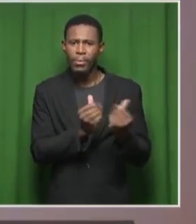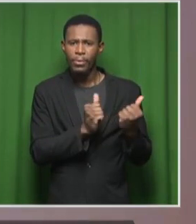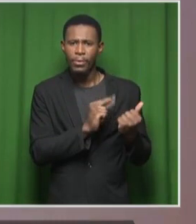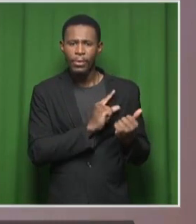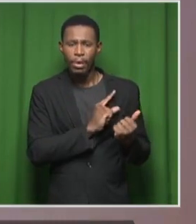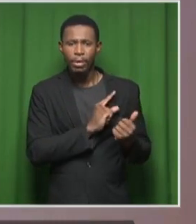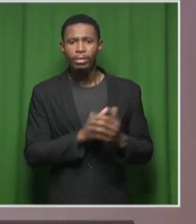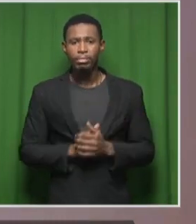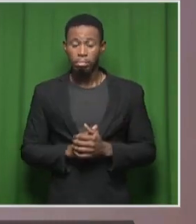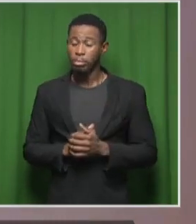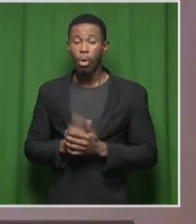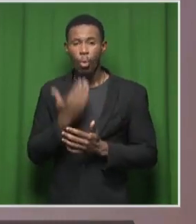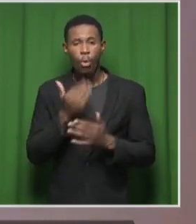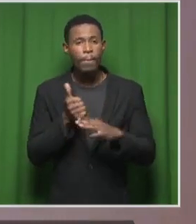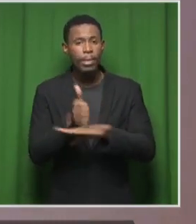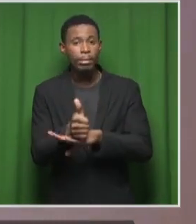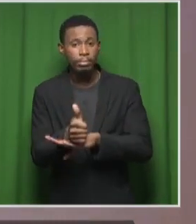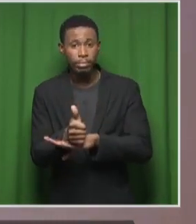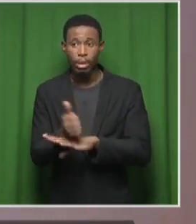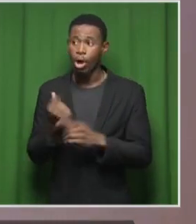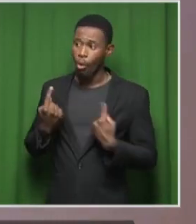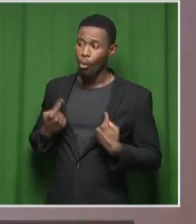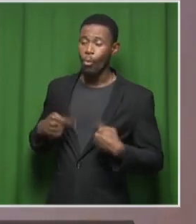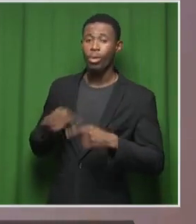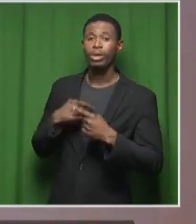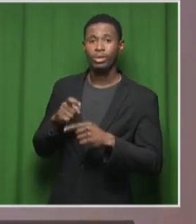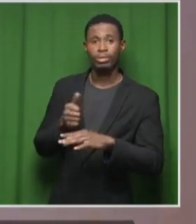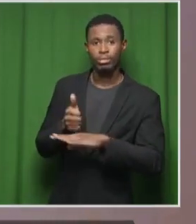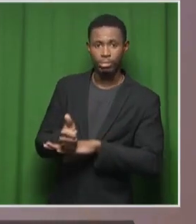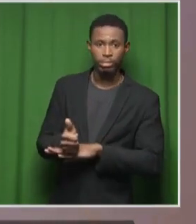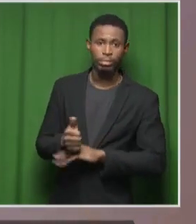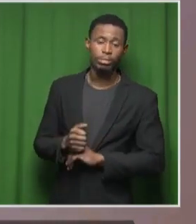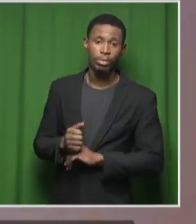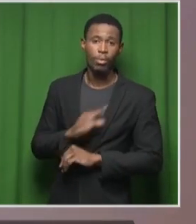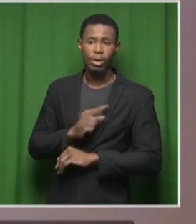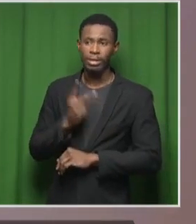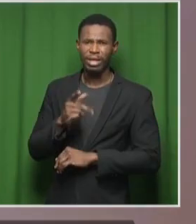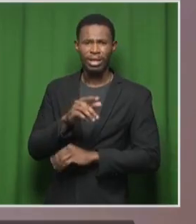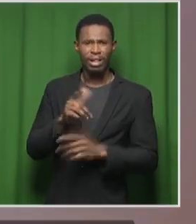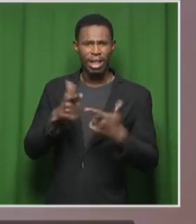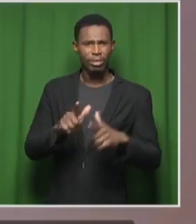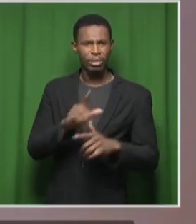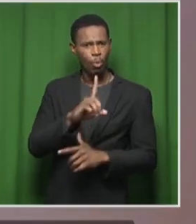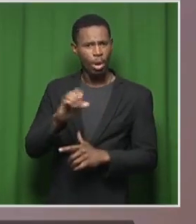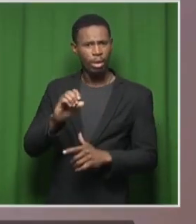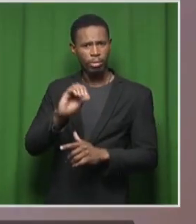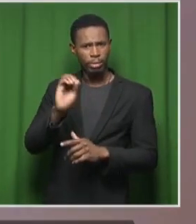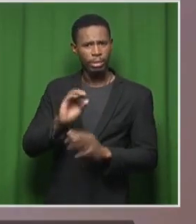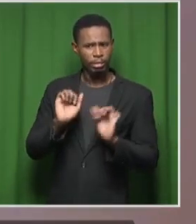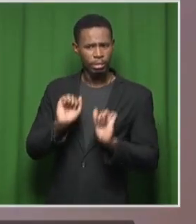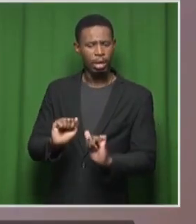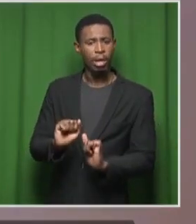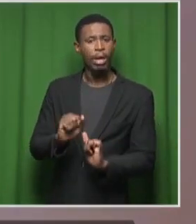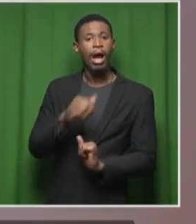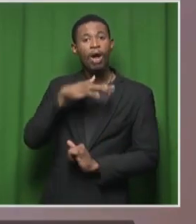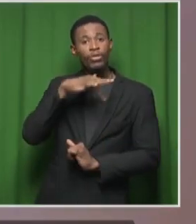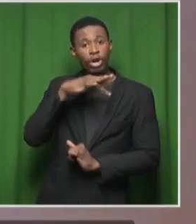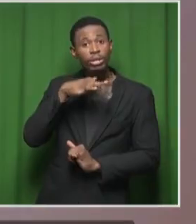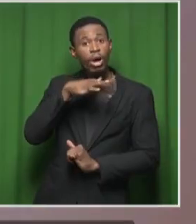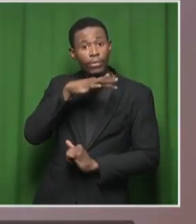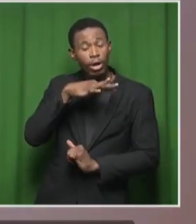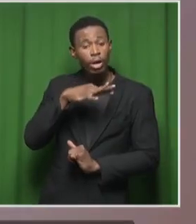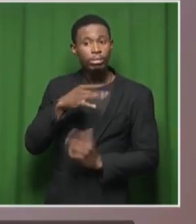are to blame. We are the speakers of it. If you look at a language which is 100% South Africans, like Afrikaans, yeah. The African speakers are defending